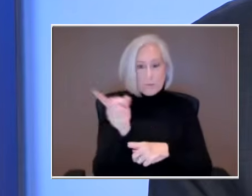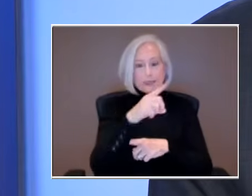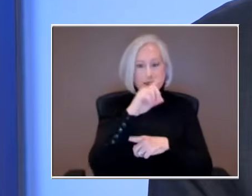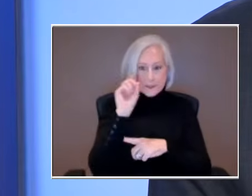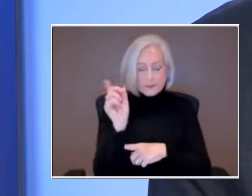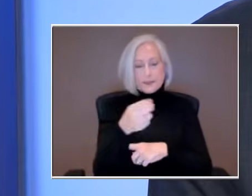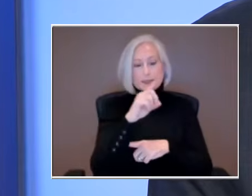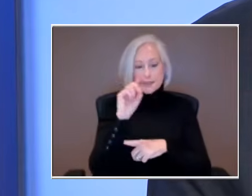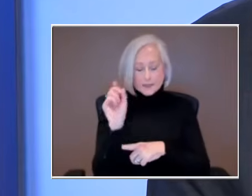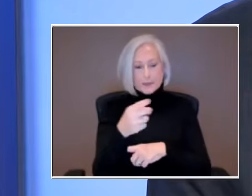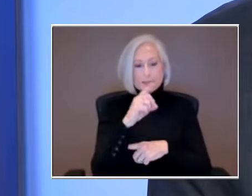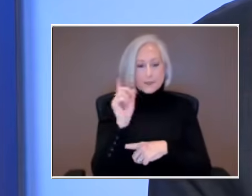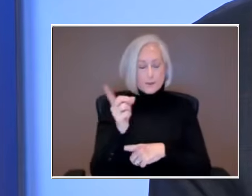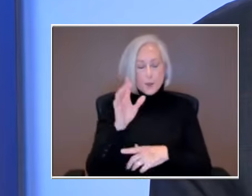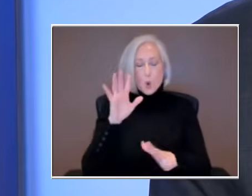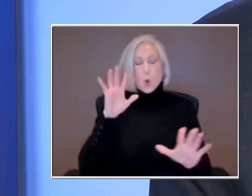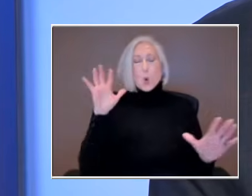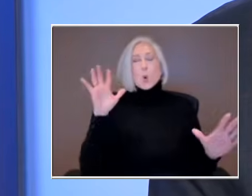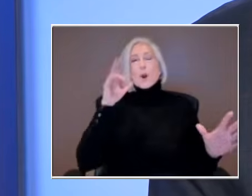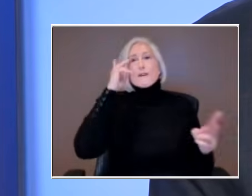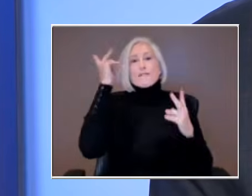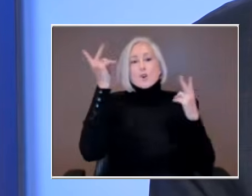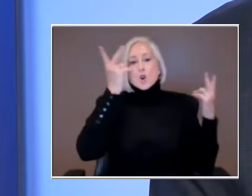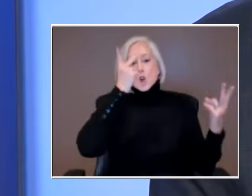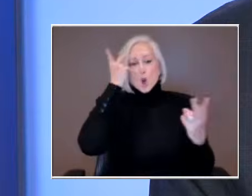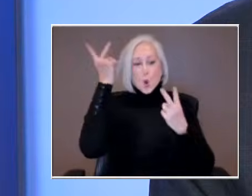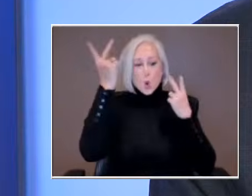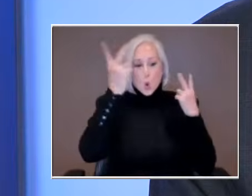this terrible vertigo. Yeah. And